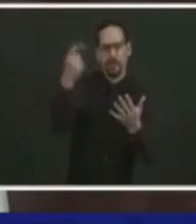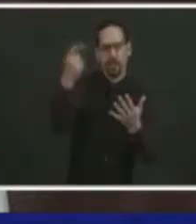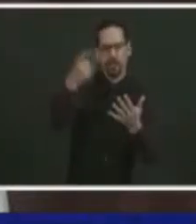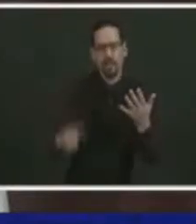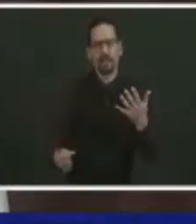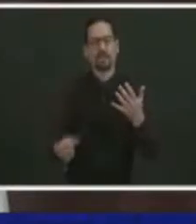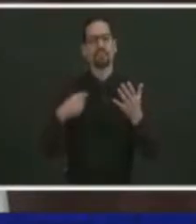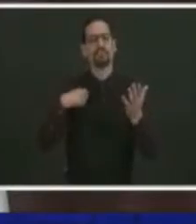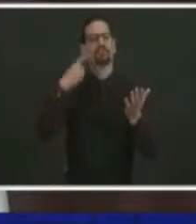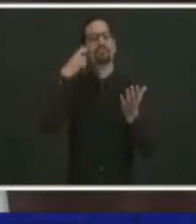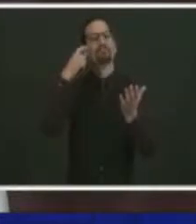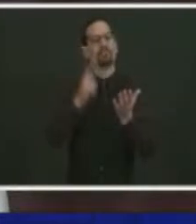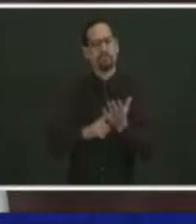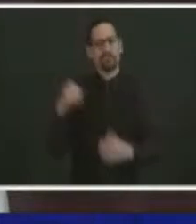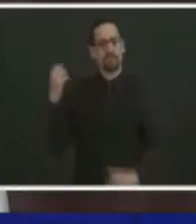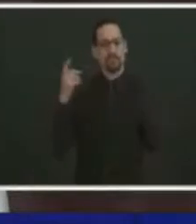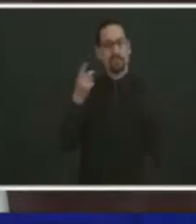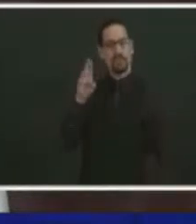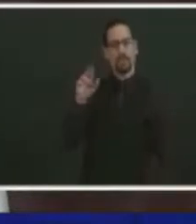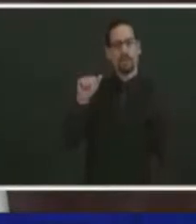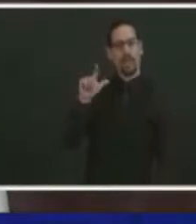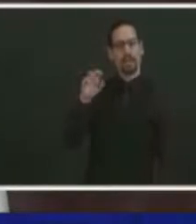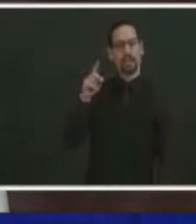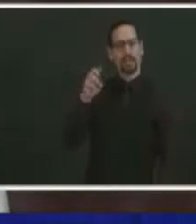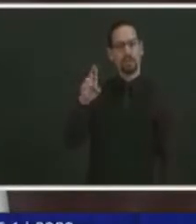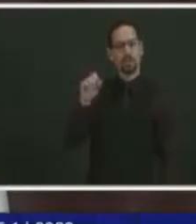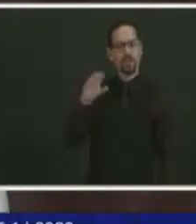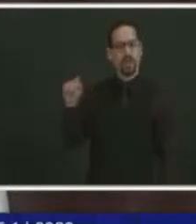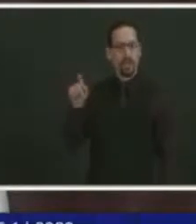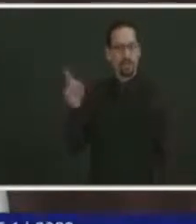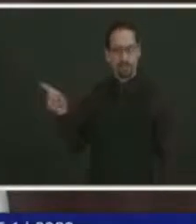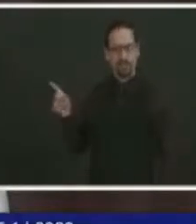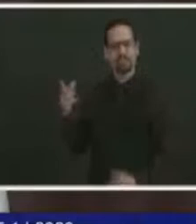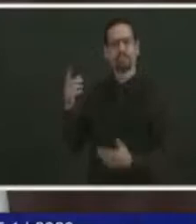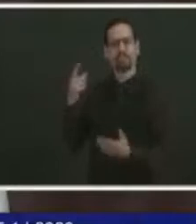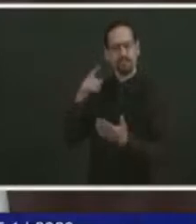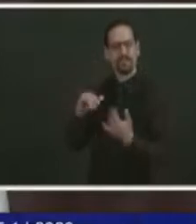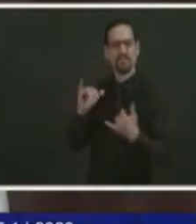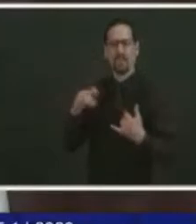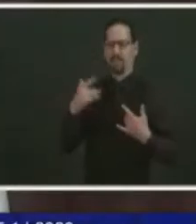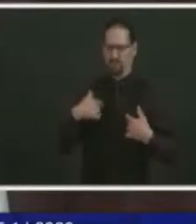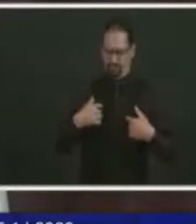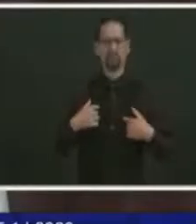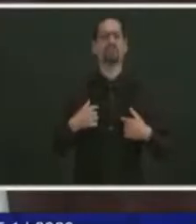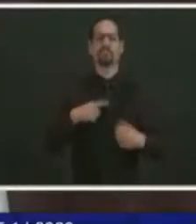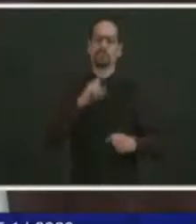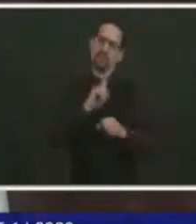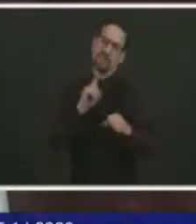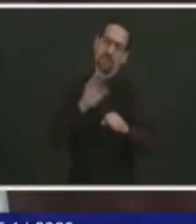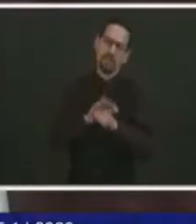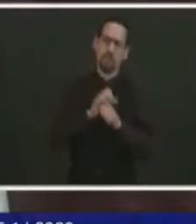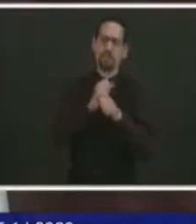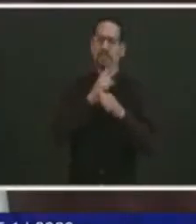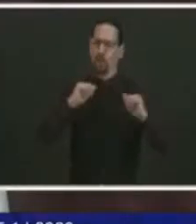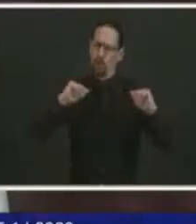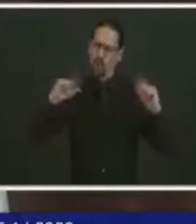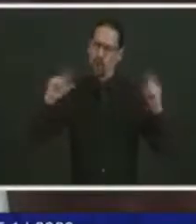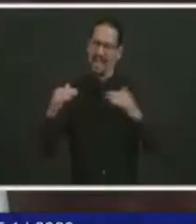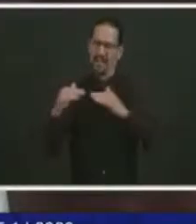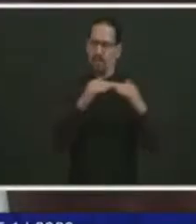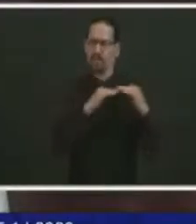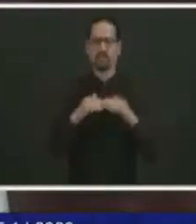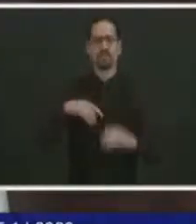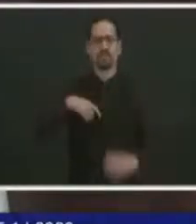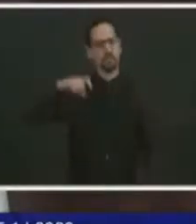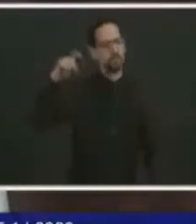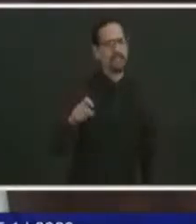and I have been out here day after day, we are deeply committed to equity and having an equity lens in the